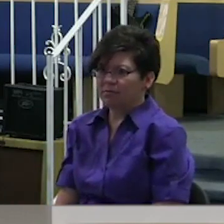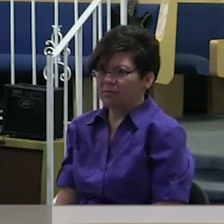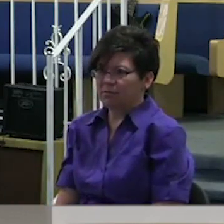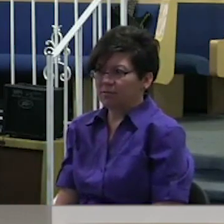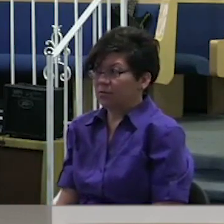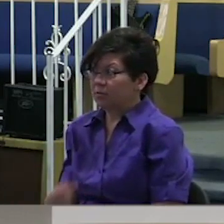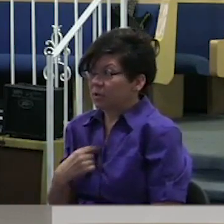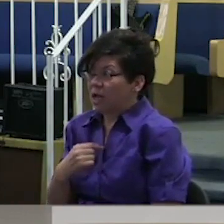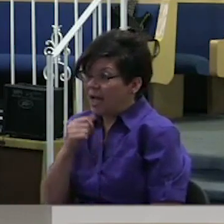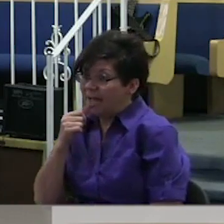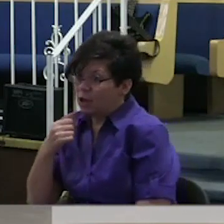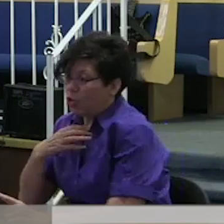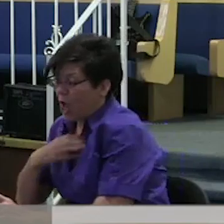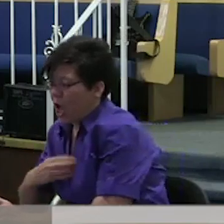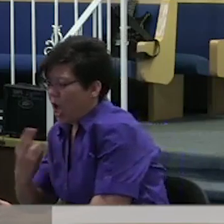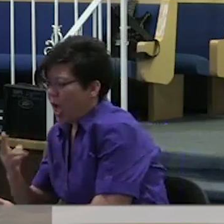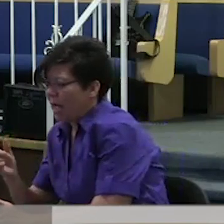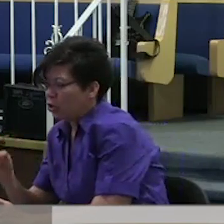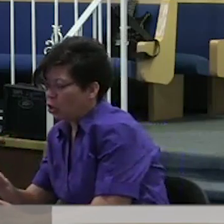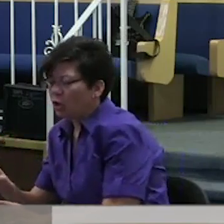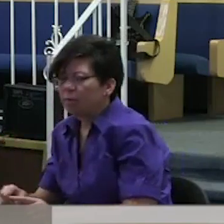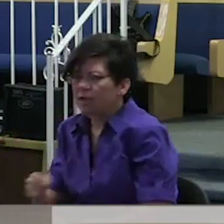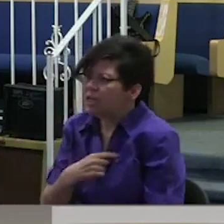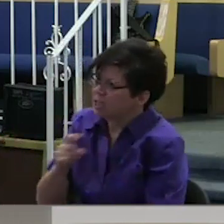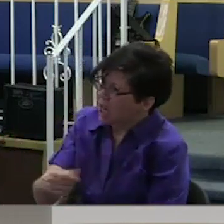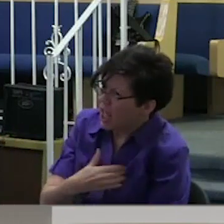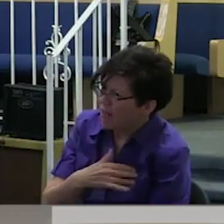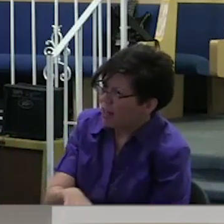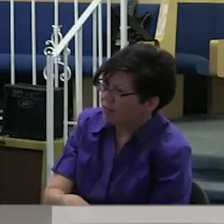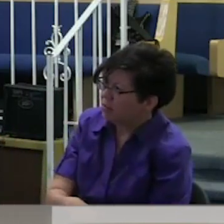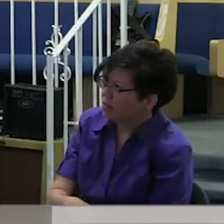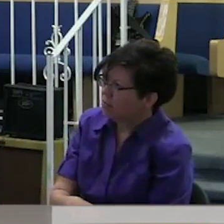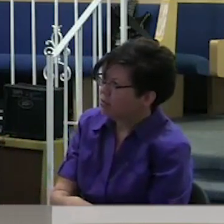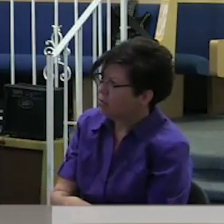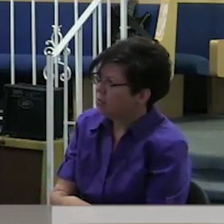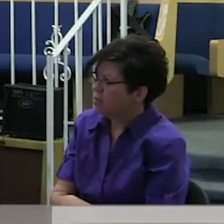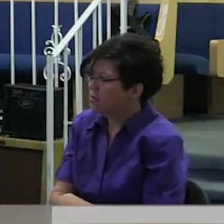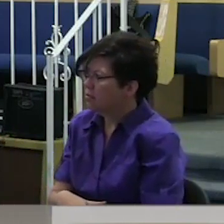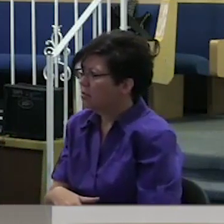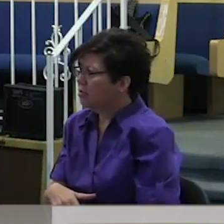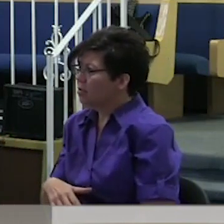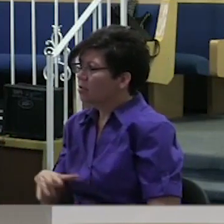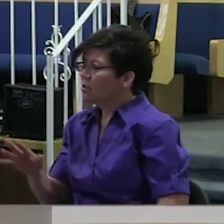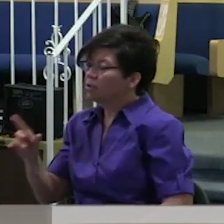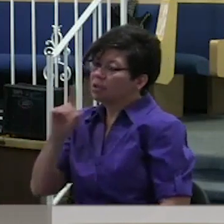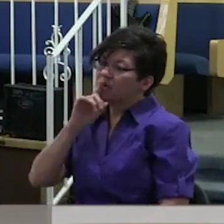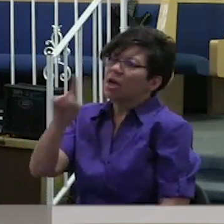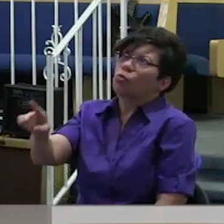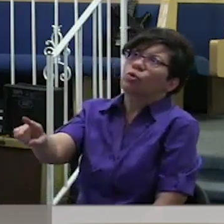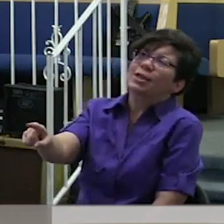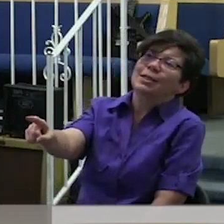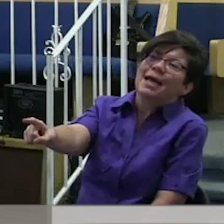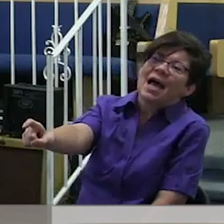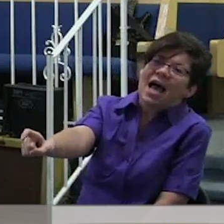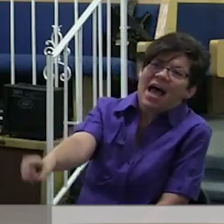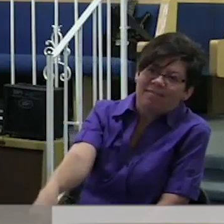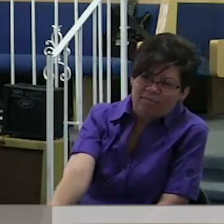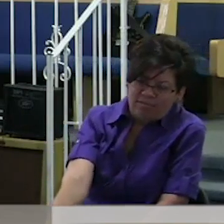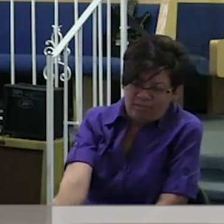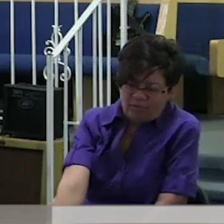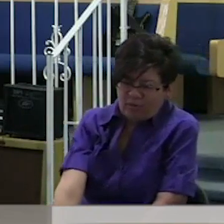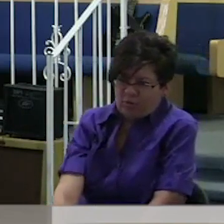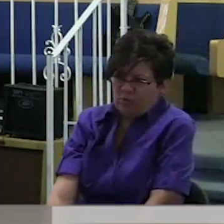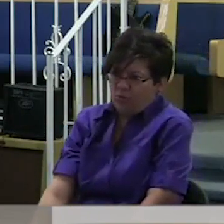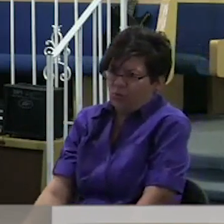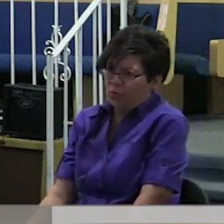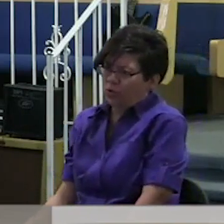I don't hunger for it, but I just gotta have it. Amen. Or we'll say, I really have to.